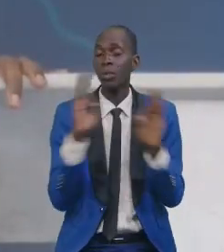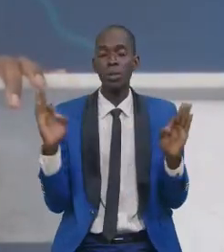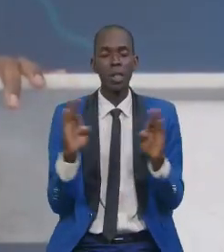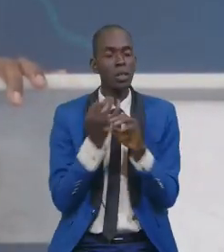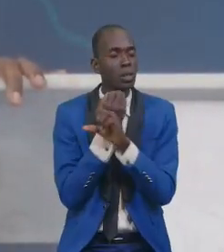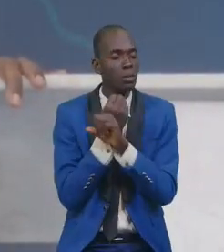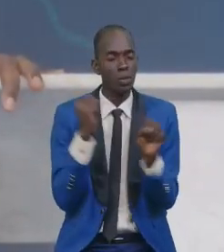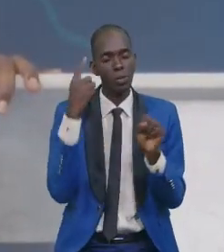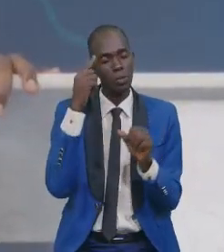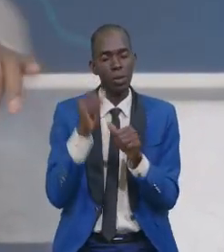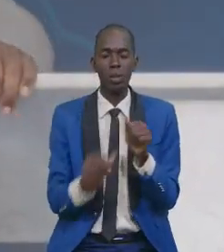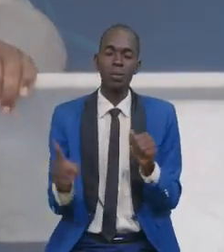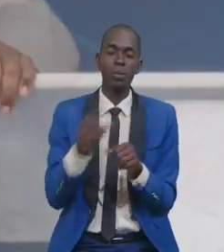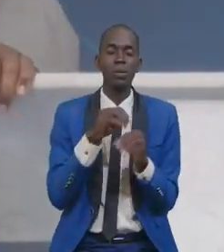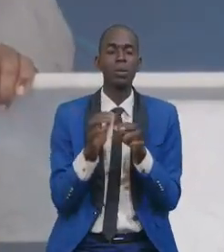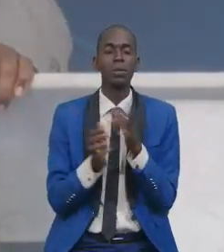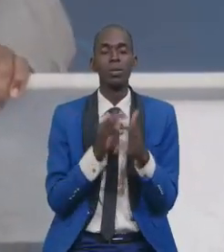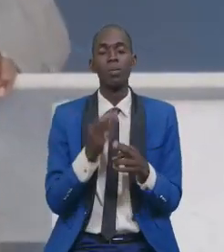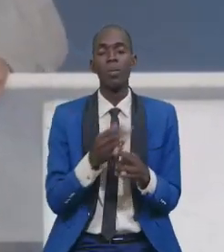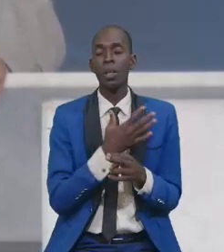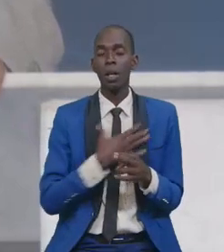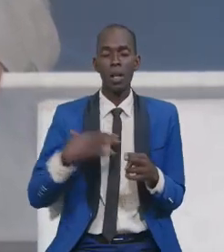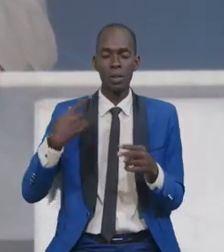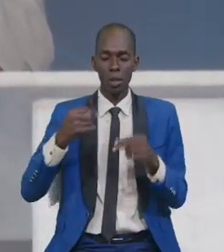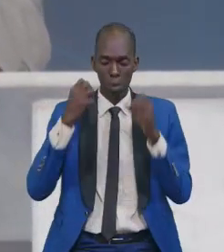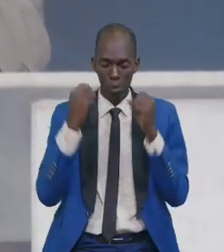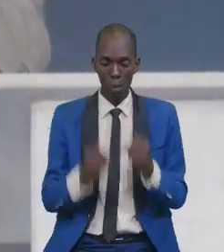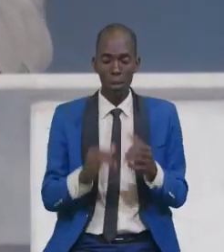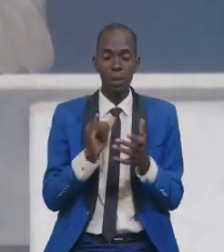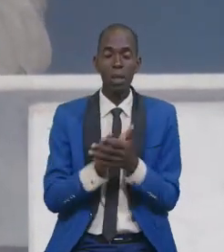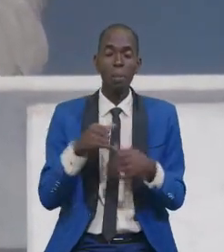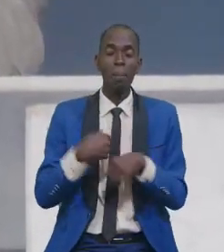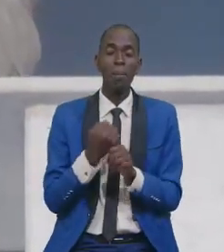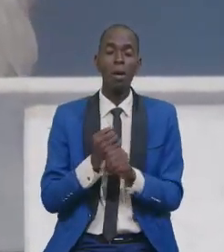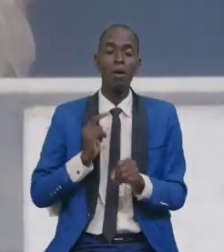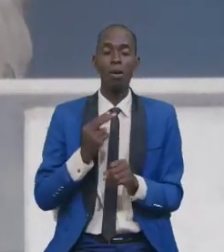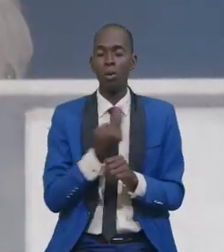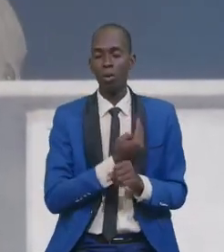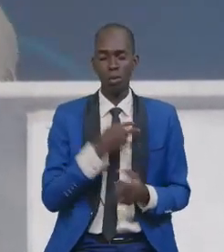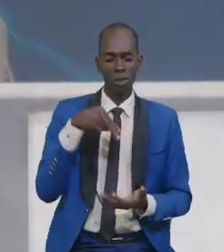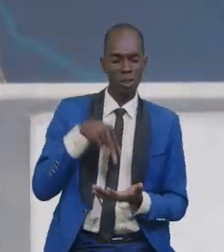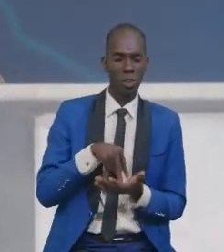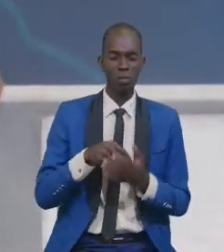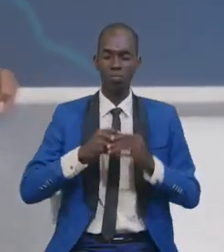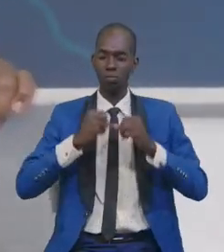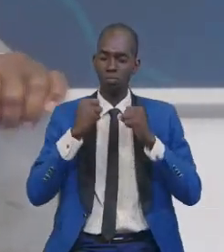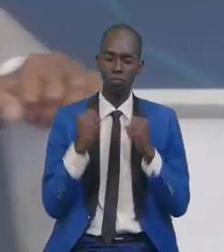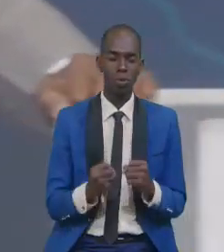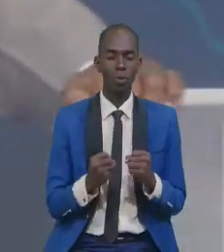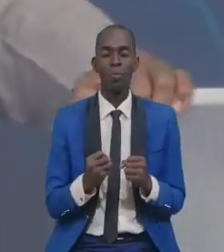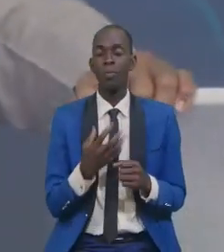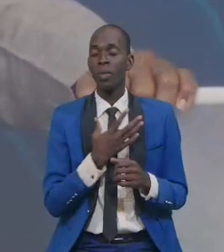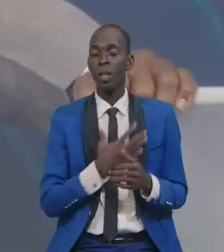salvation for everyone, and the power that makes us stand and stand firm and stand